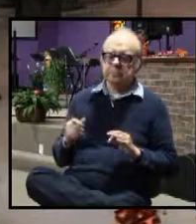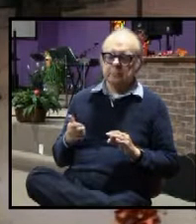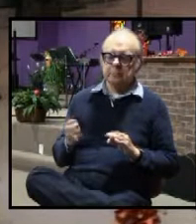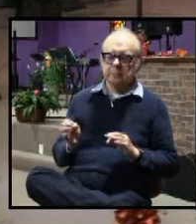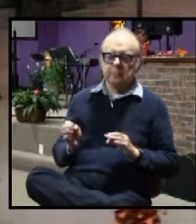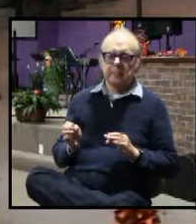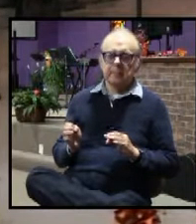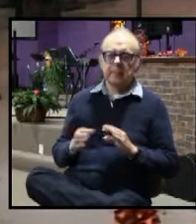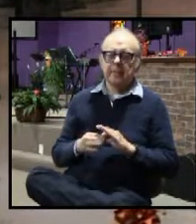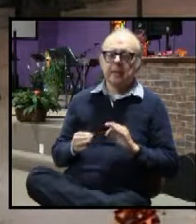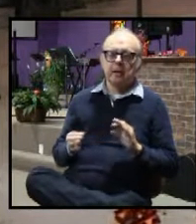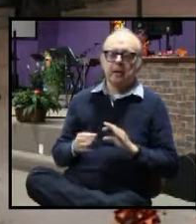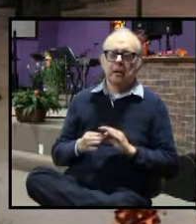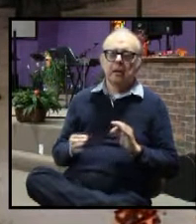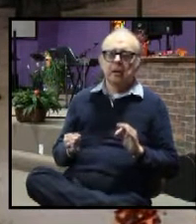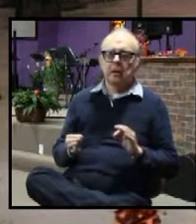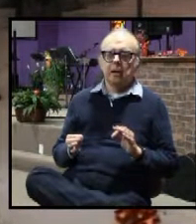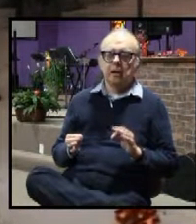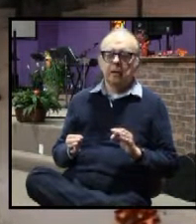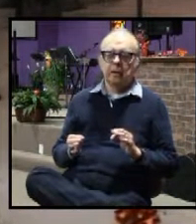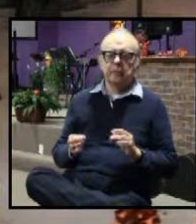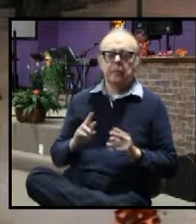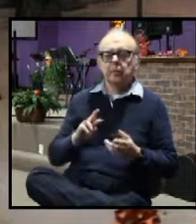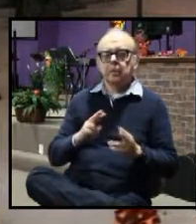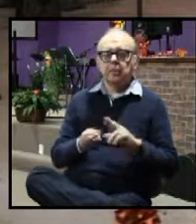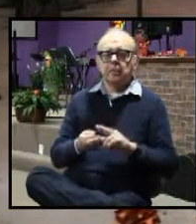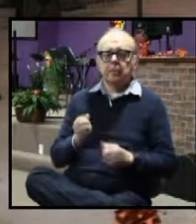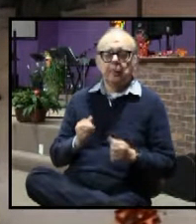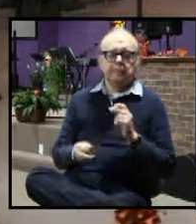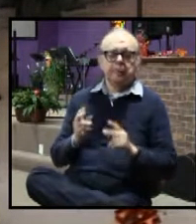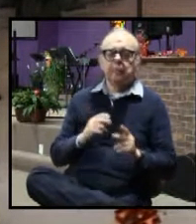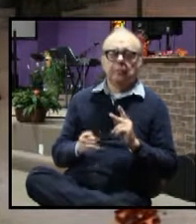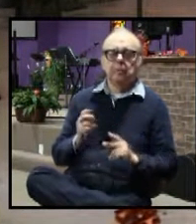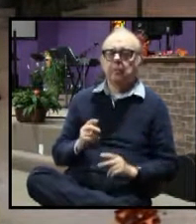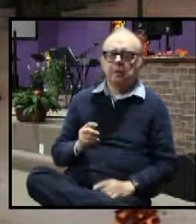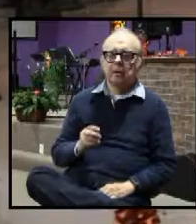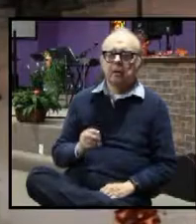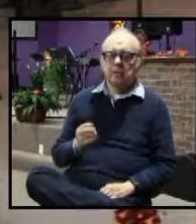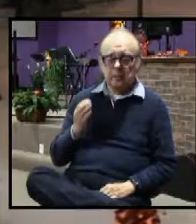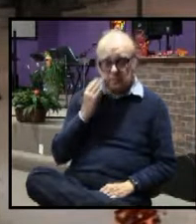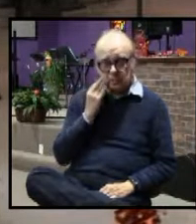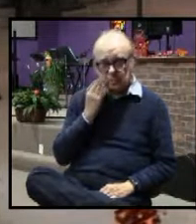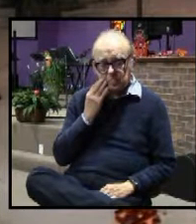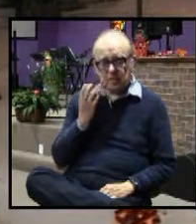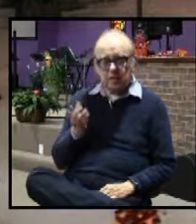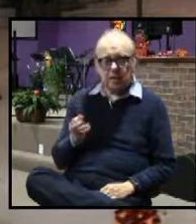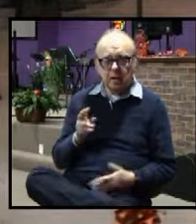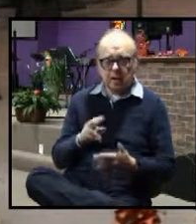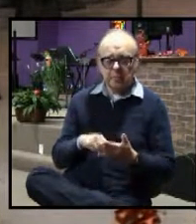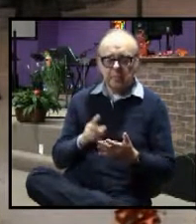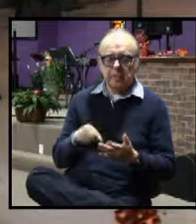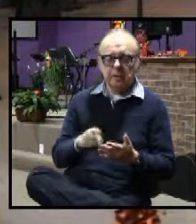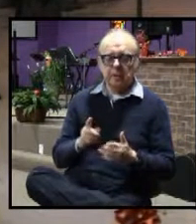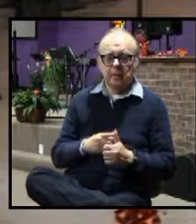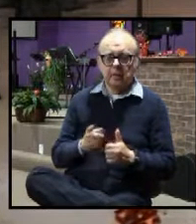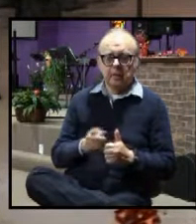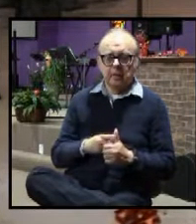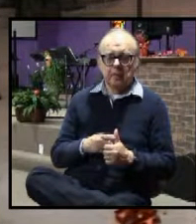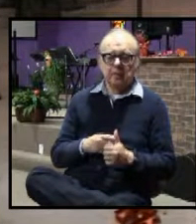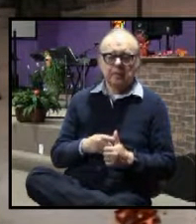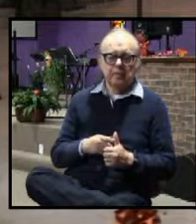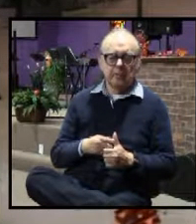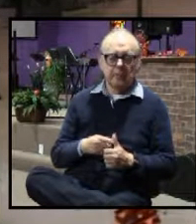taken hostage is a story, she says, of two redemptions. Most people, you know, he said, I read to him from